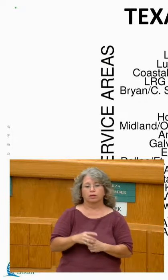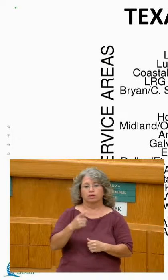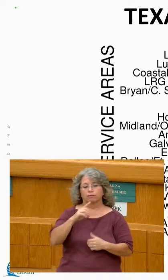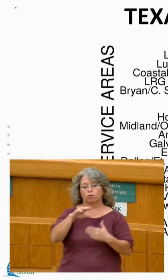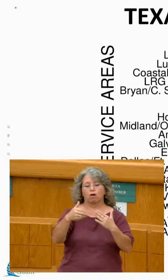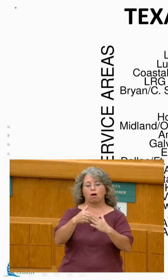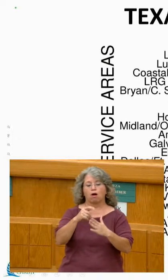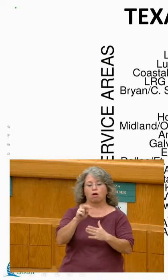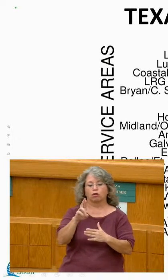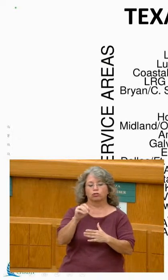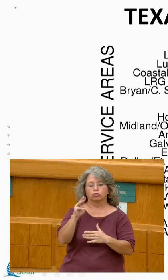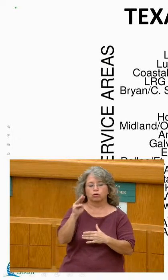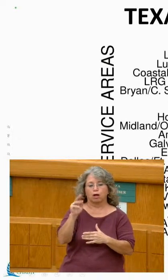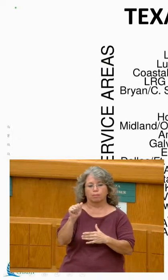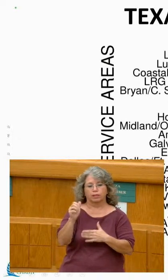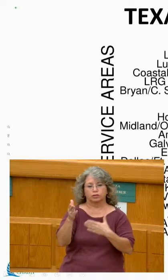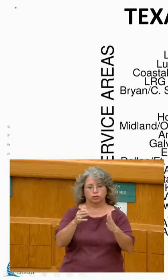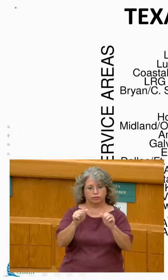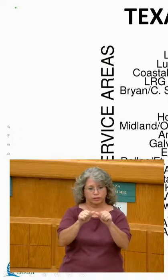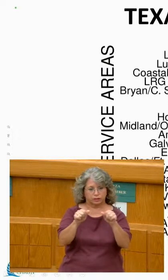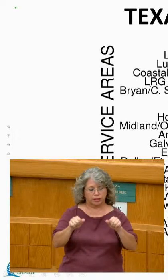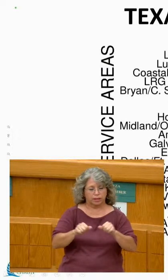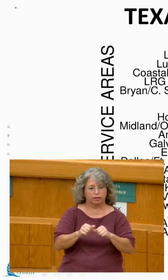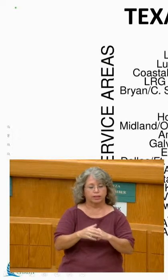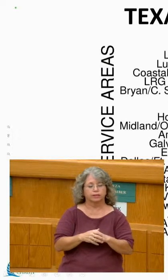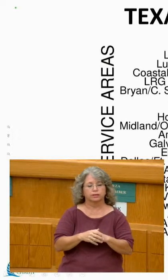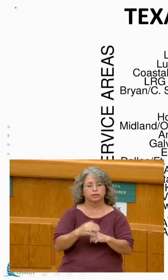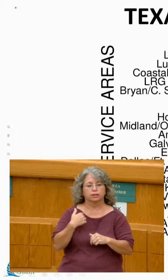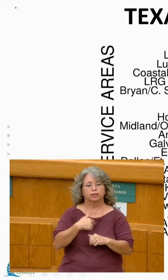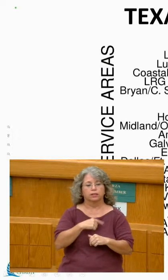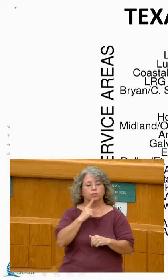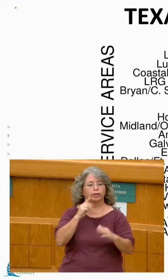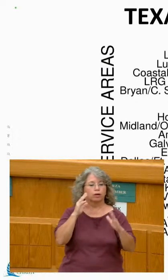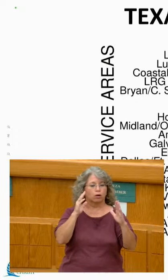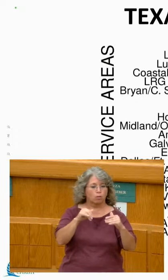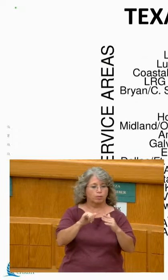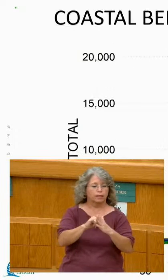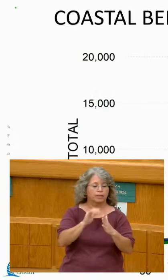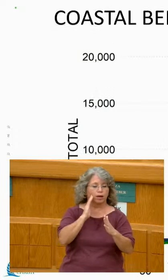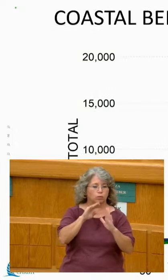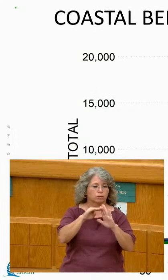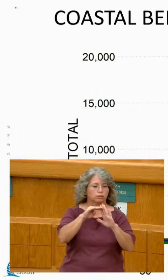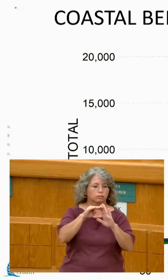So again, we're hoping that these can decline further.